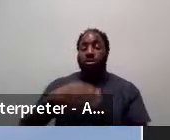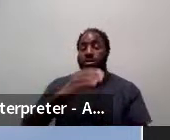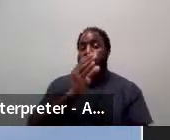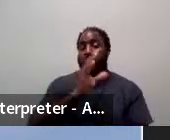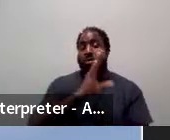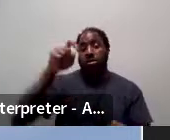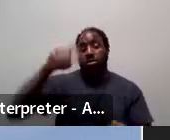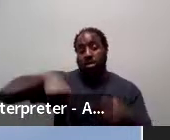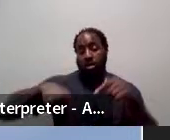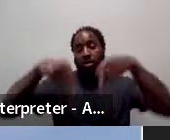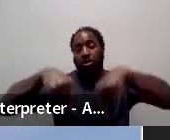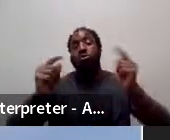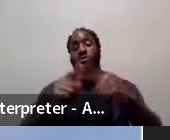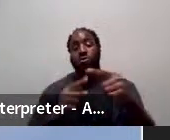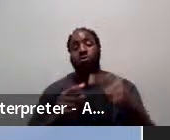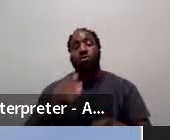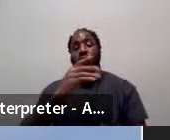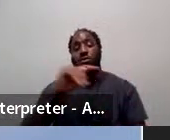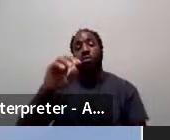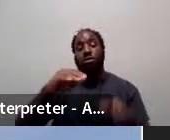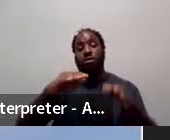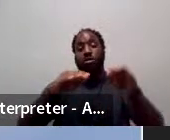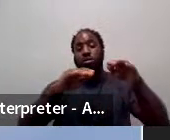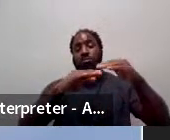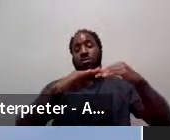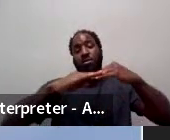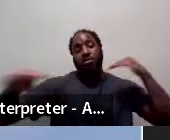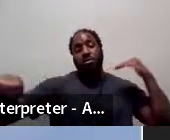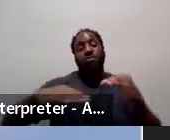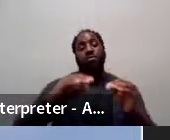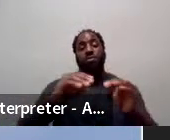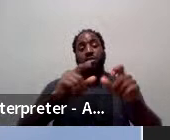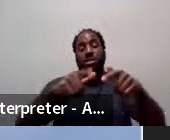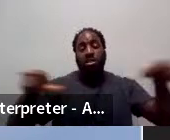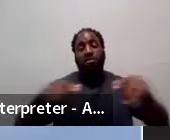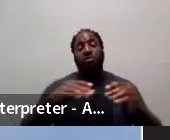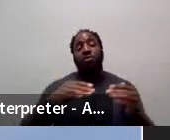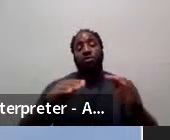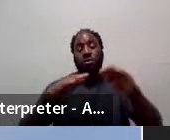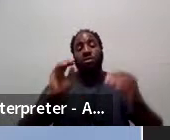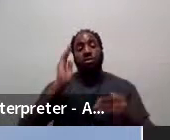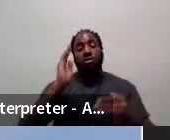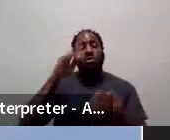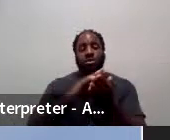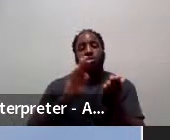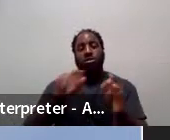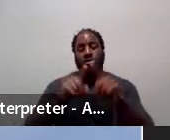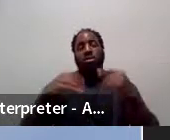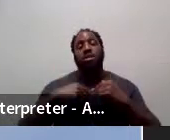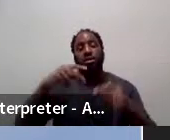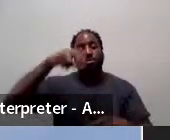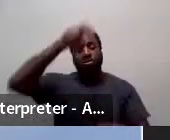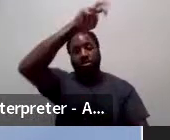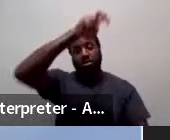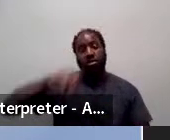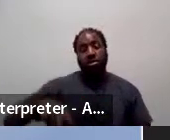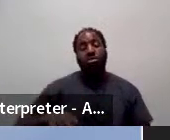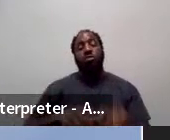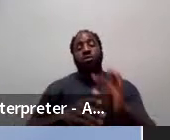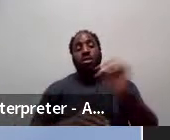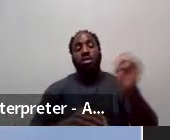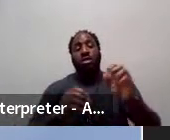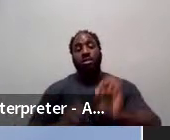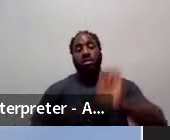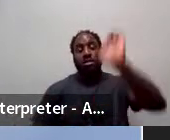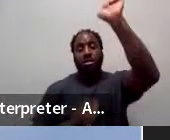to the platform level. There will be stairs as well as ADA accessible elevators at all 4